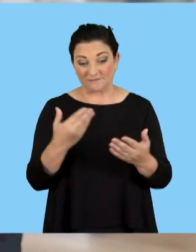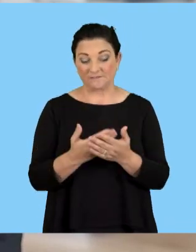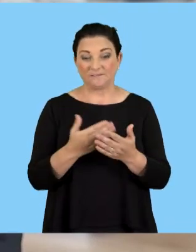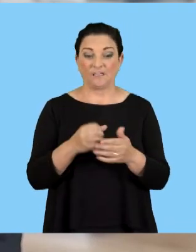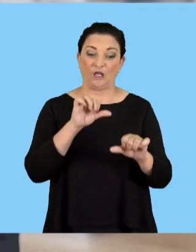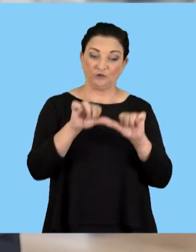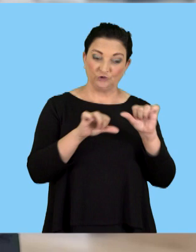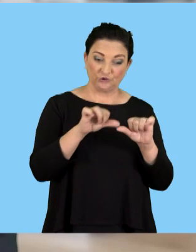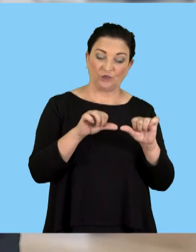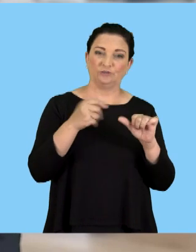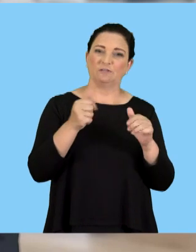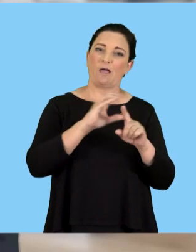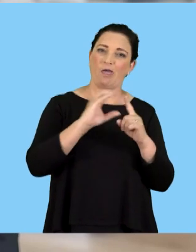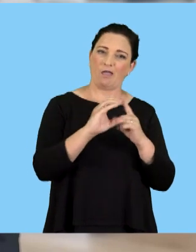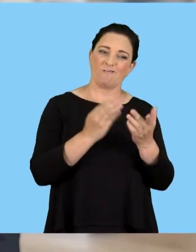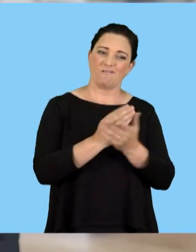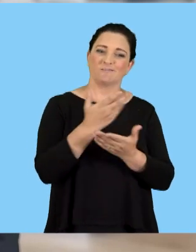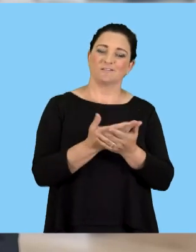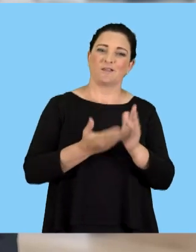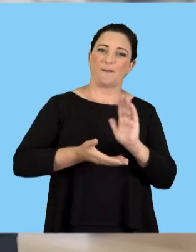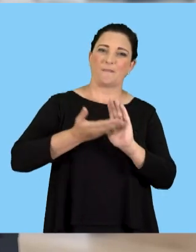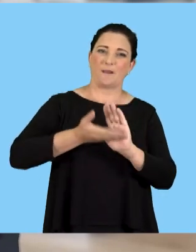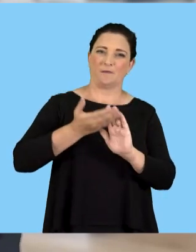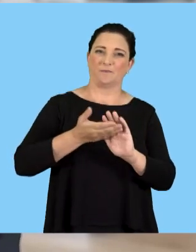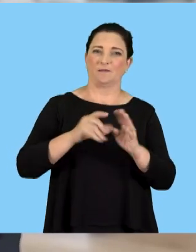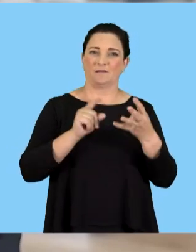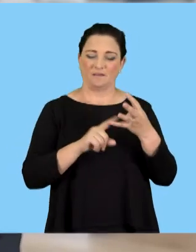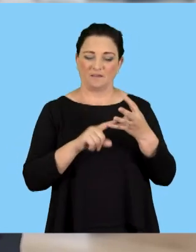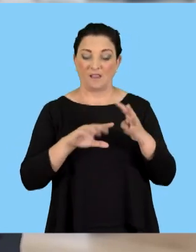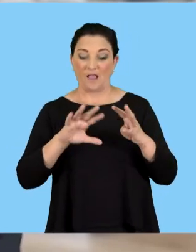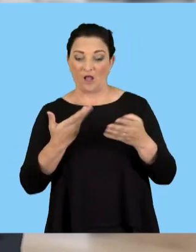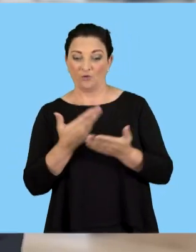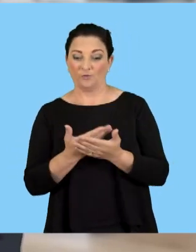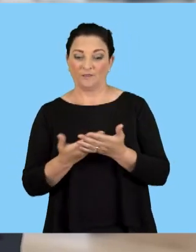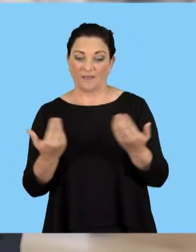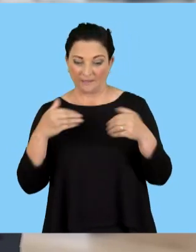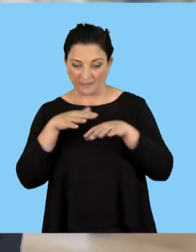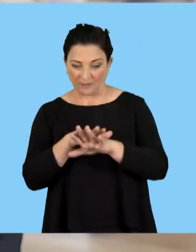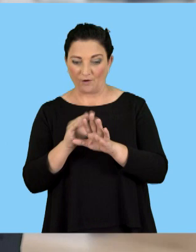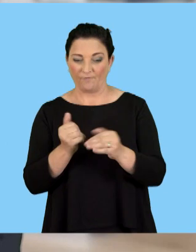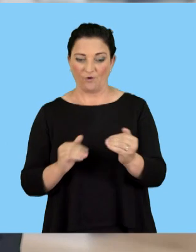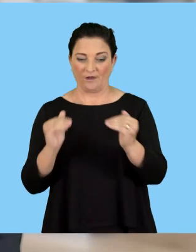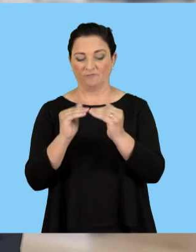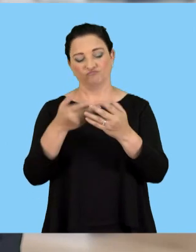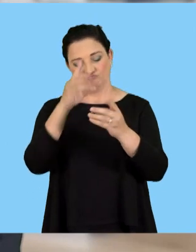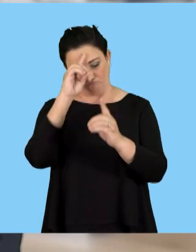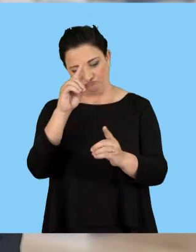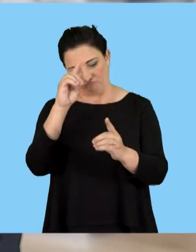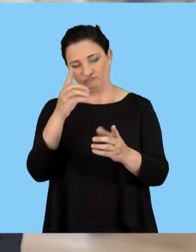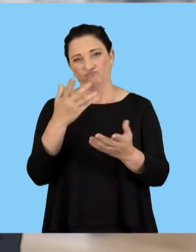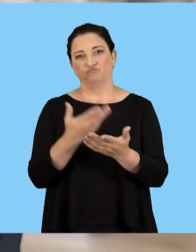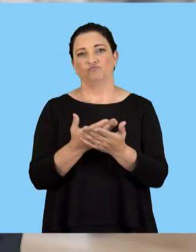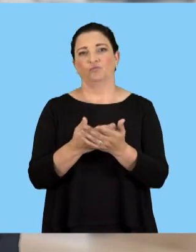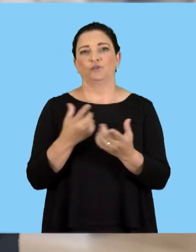the Constitution and the Bill of Rights of South Africa. So make sure that you use them, apply them,